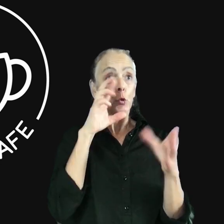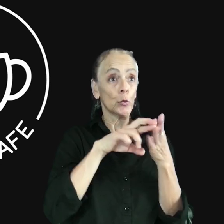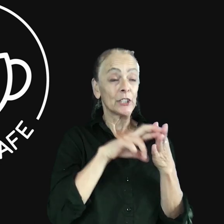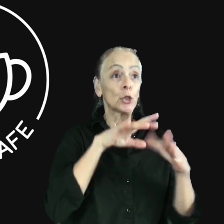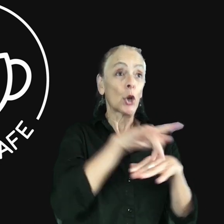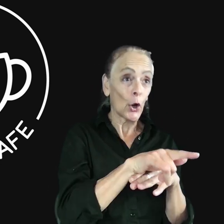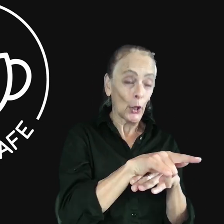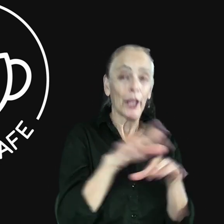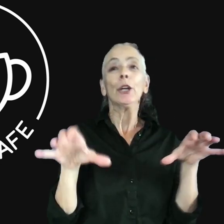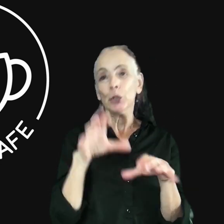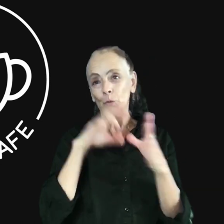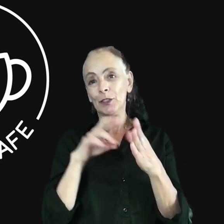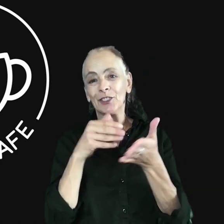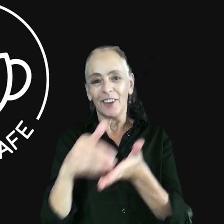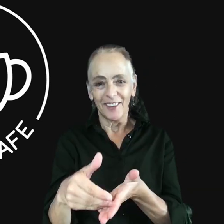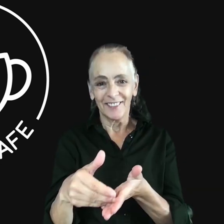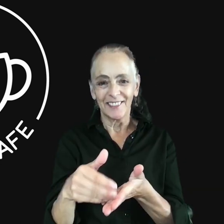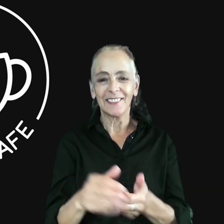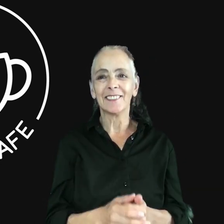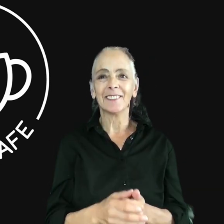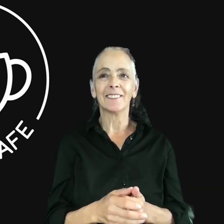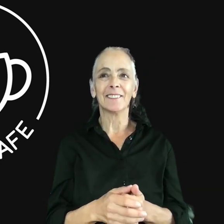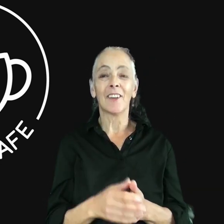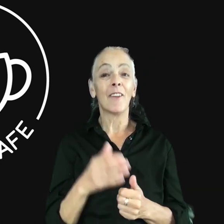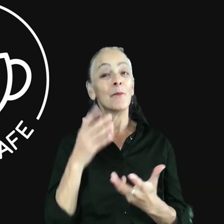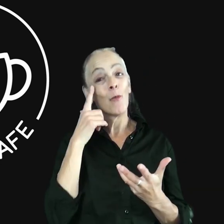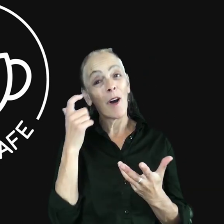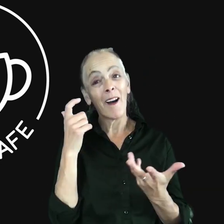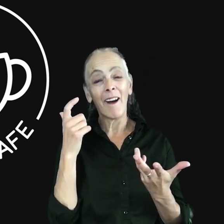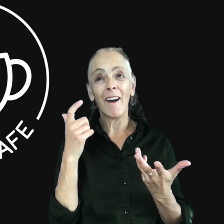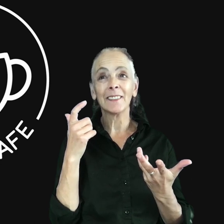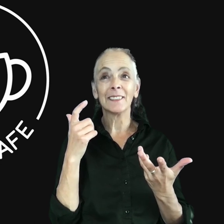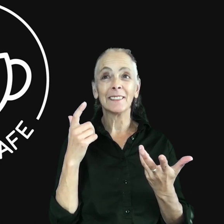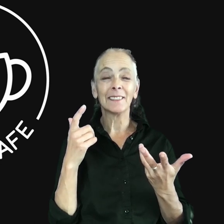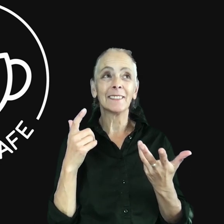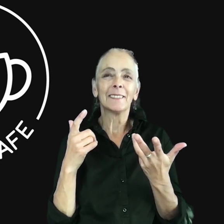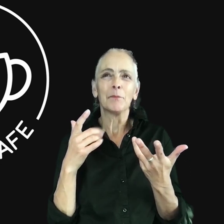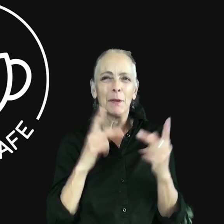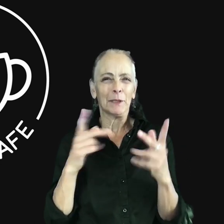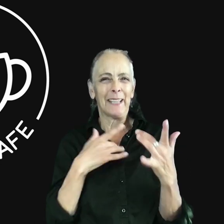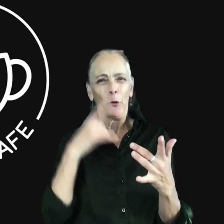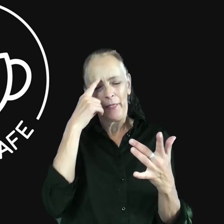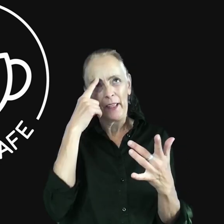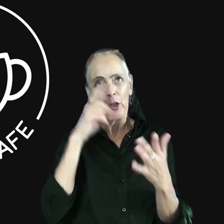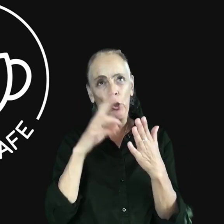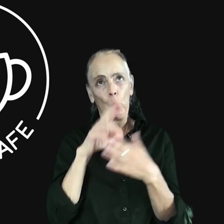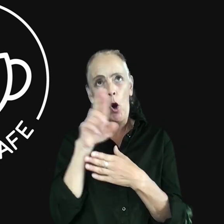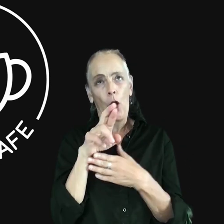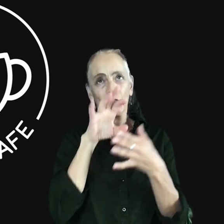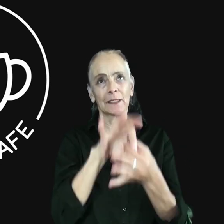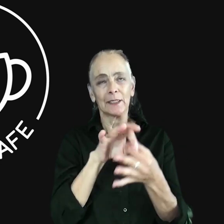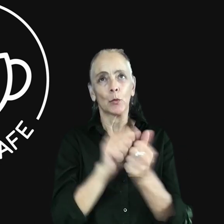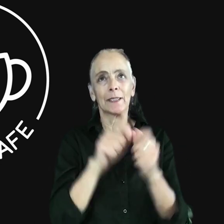research often because uh you know more often than that user research is associated with testing and testing uh is associated